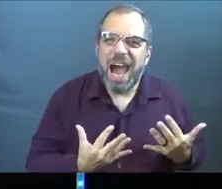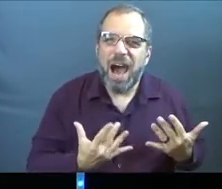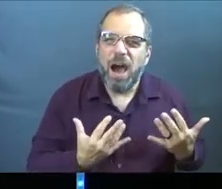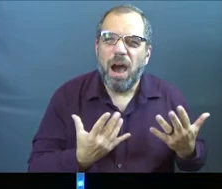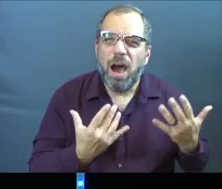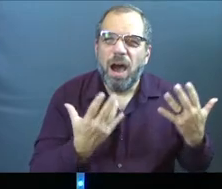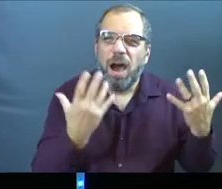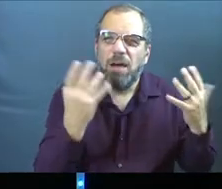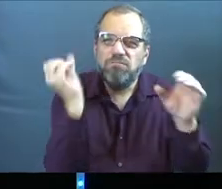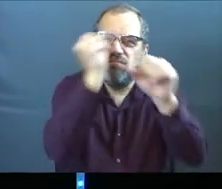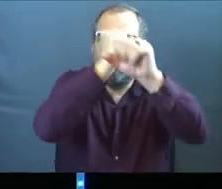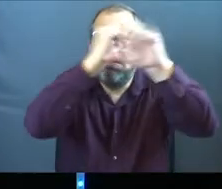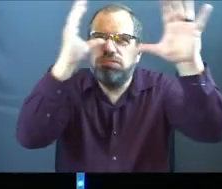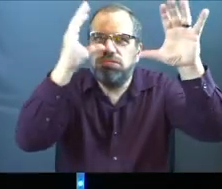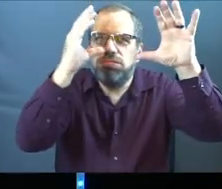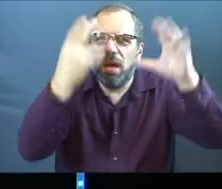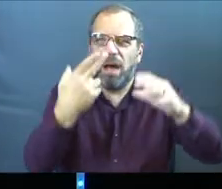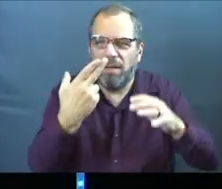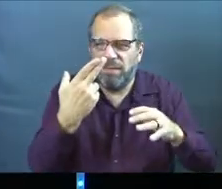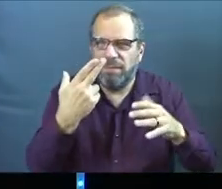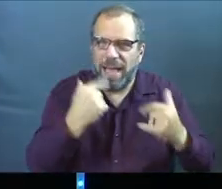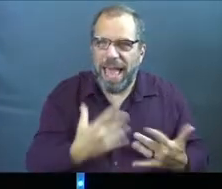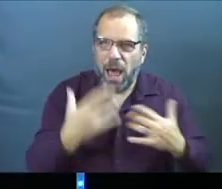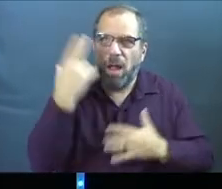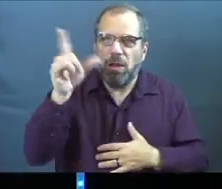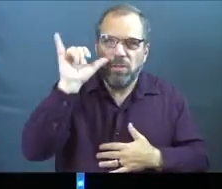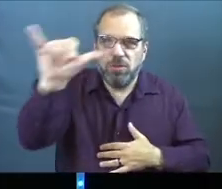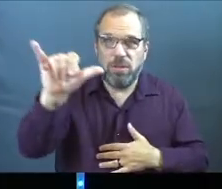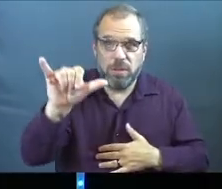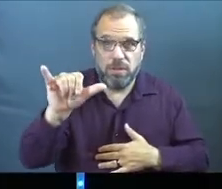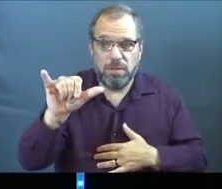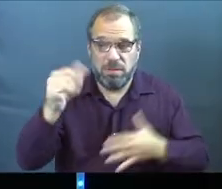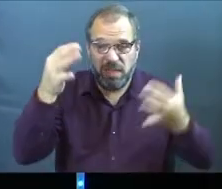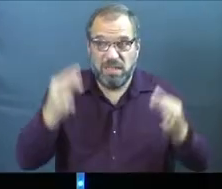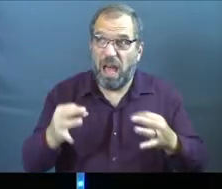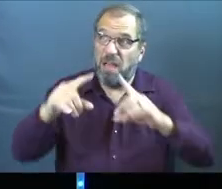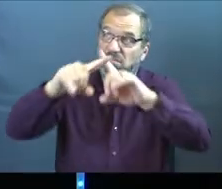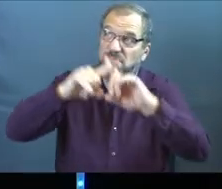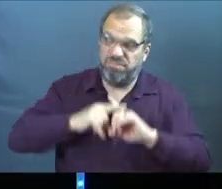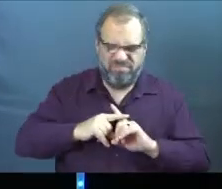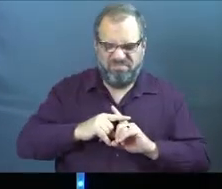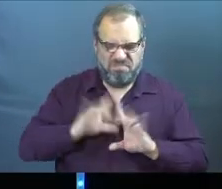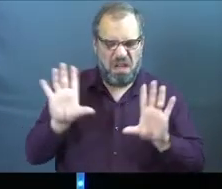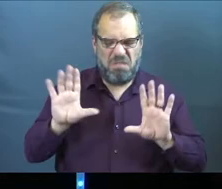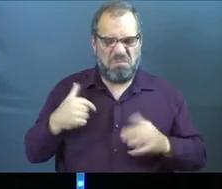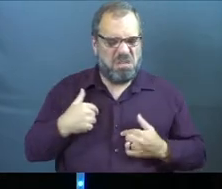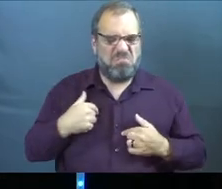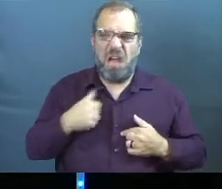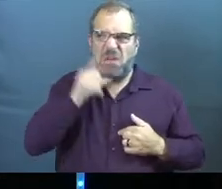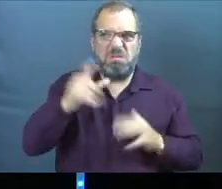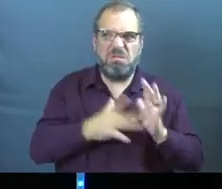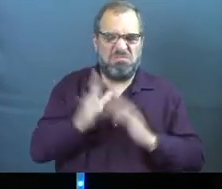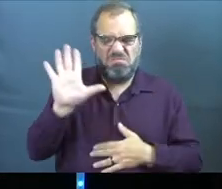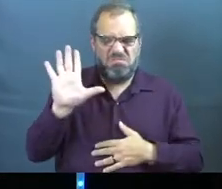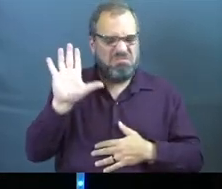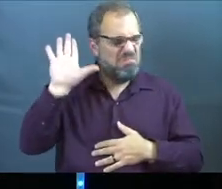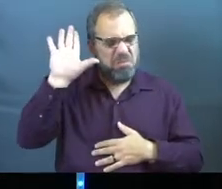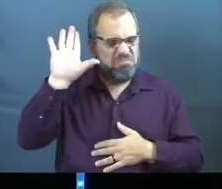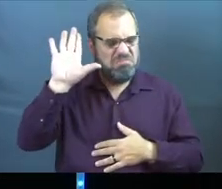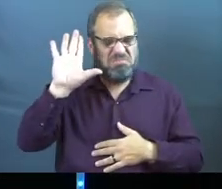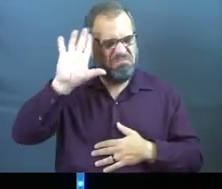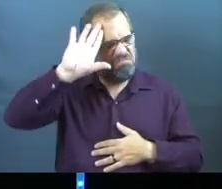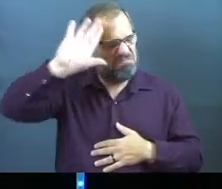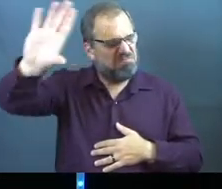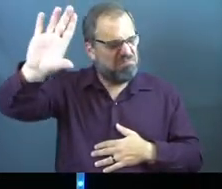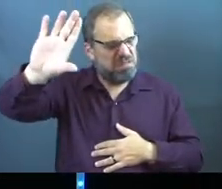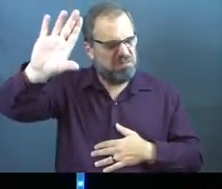picture of what eternal hell for those who don't make the choice to make Jesus Lord of their lives, who aren't in that relationship, who decide to turn away